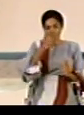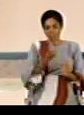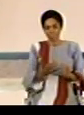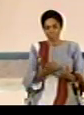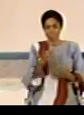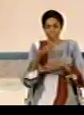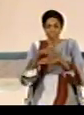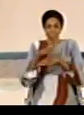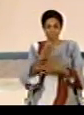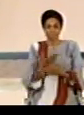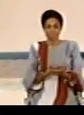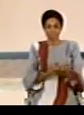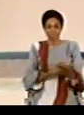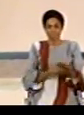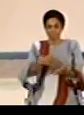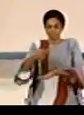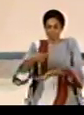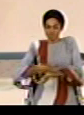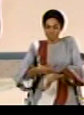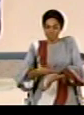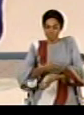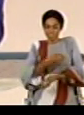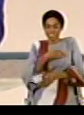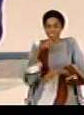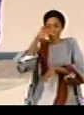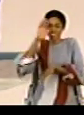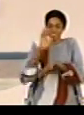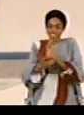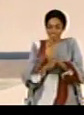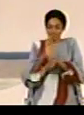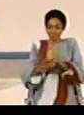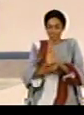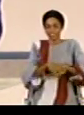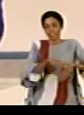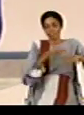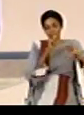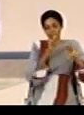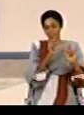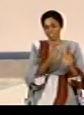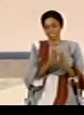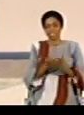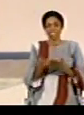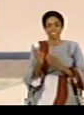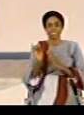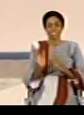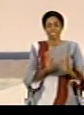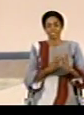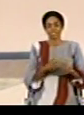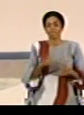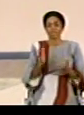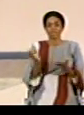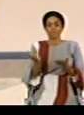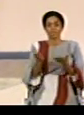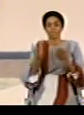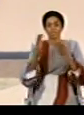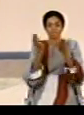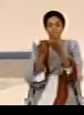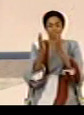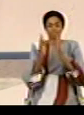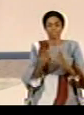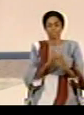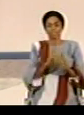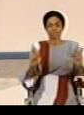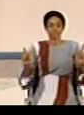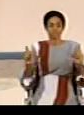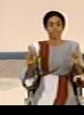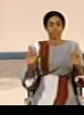as well as for the crusade in the evening. The Lord has prepared a servant. Great, great miracles will be wrought in the life of everyone.